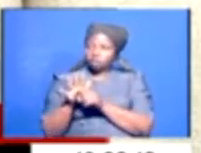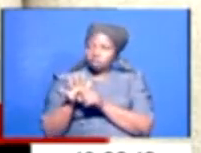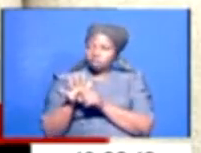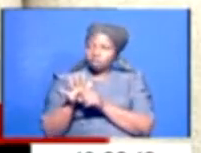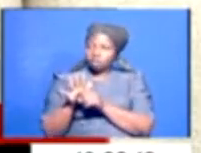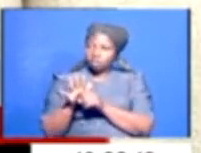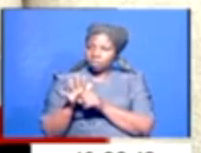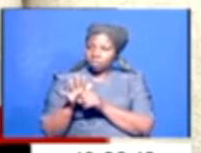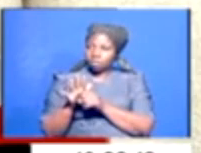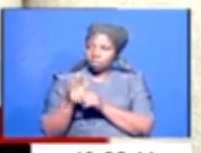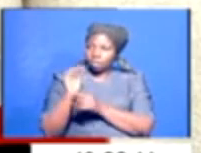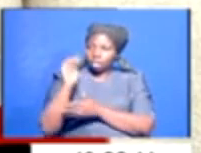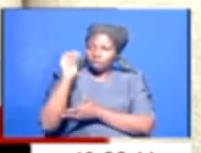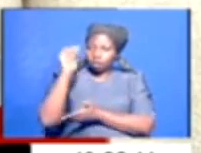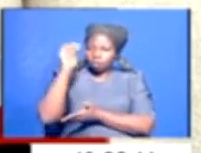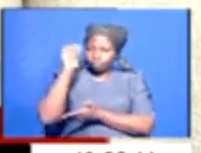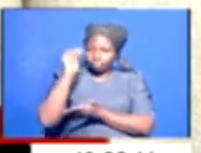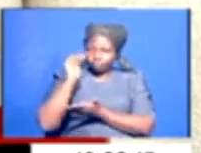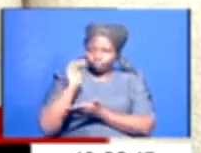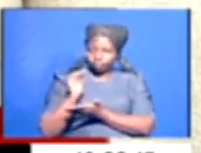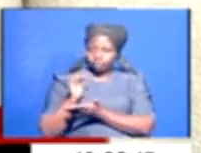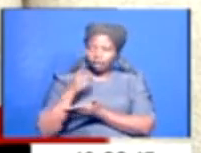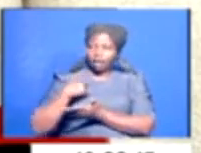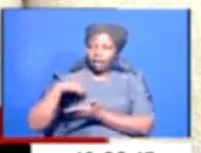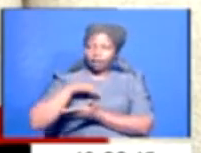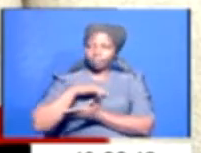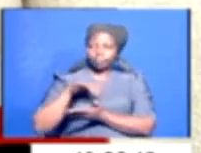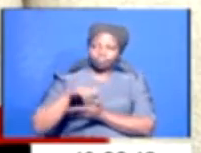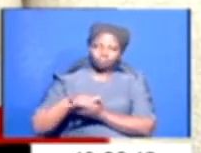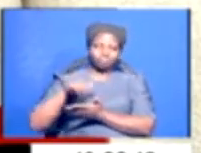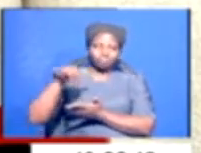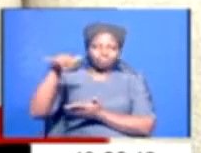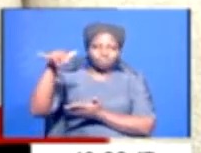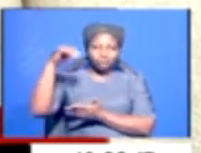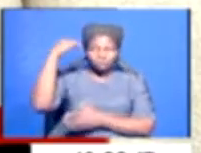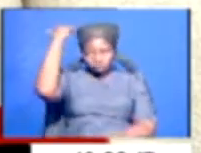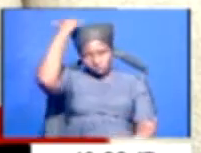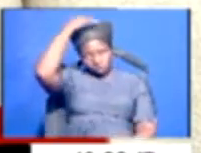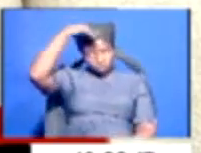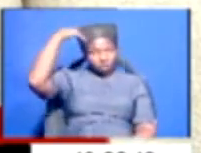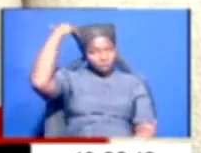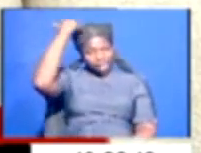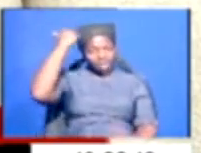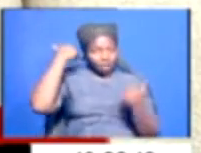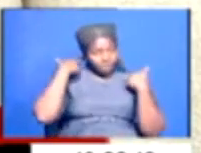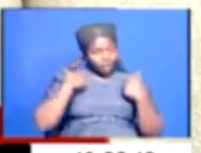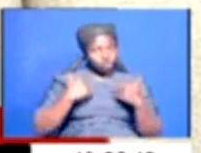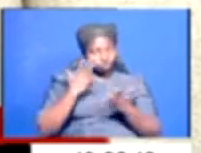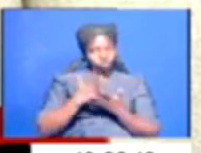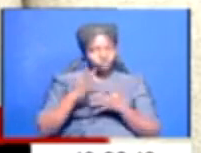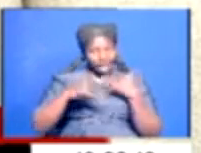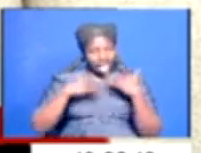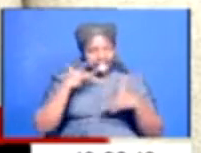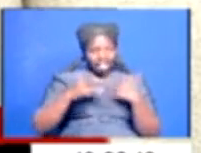decreased, mm-hmm. We went to Dubai, and actually I was on a high form, and I won a gold in long jump.